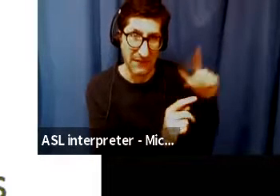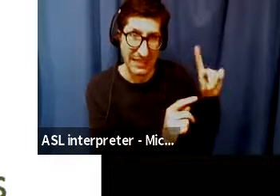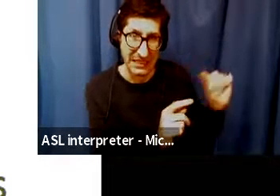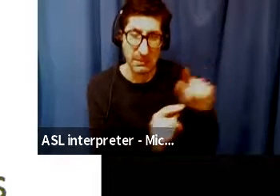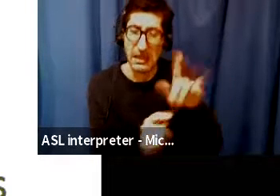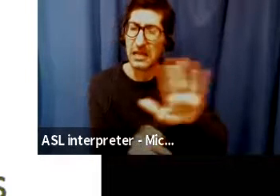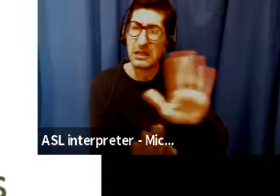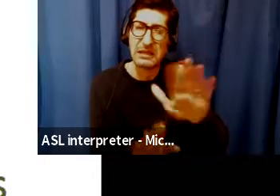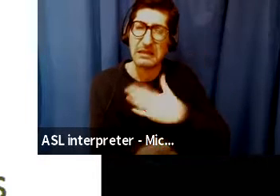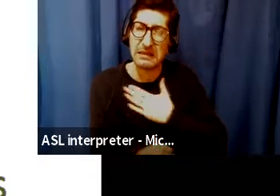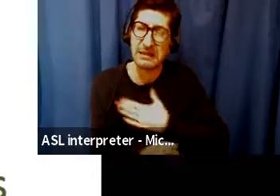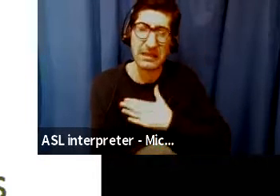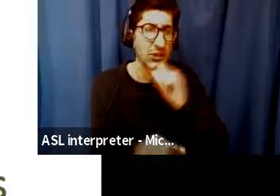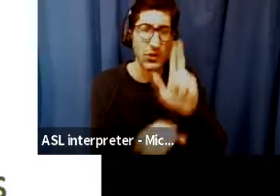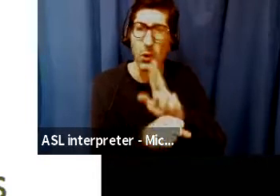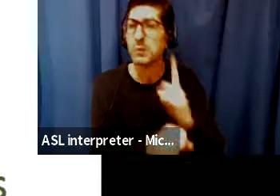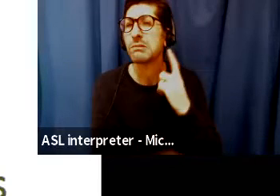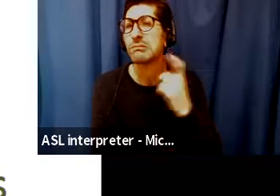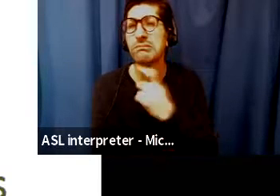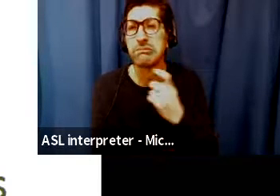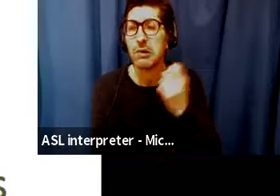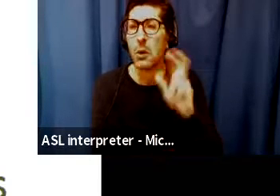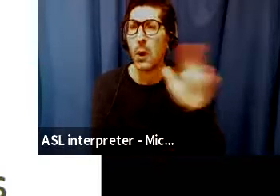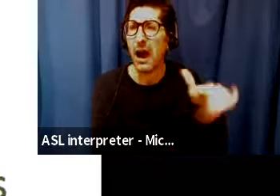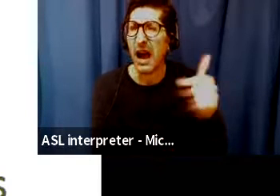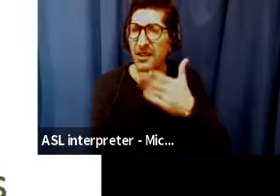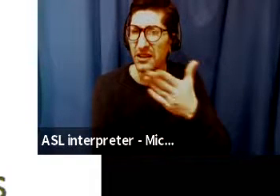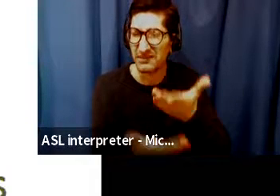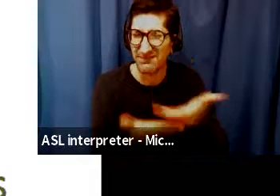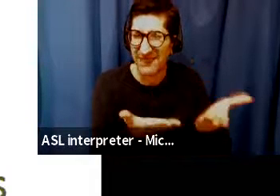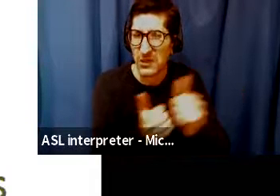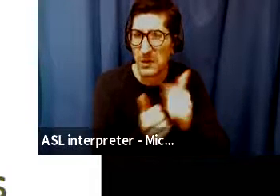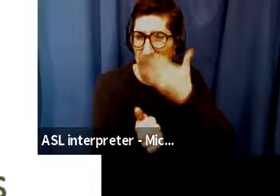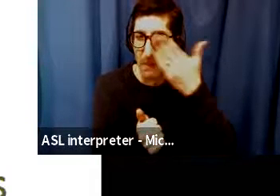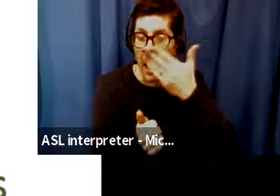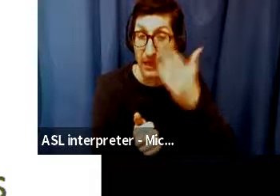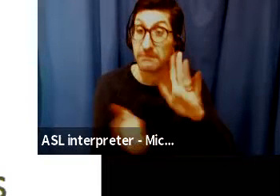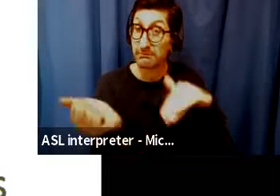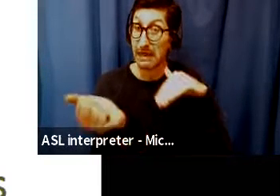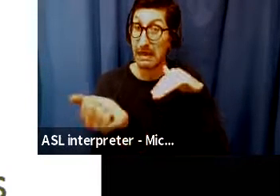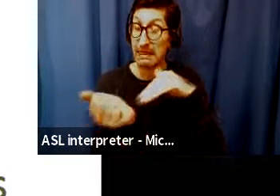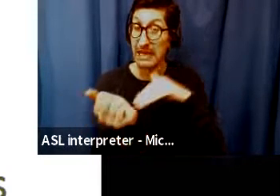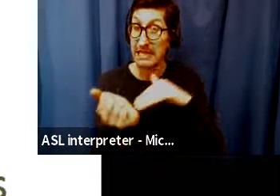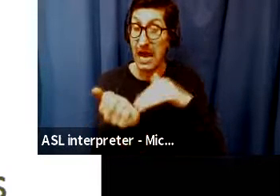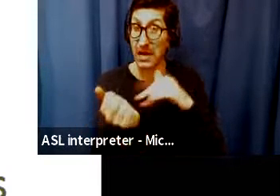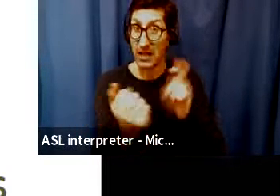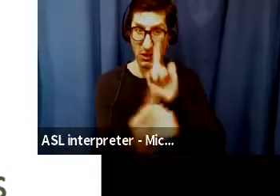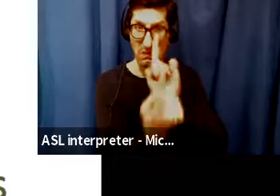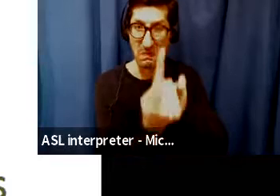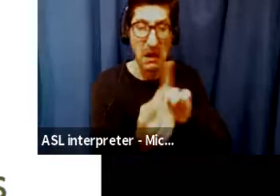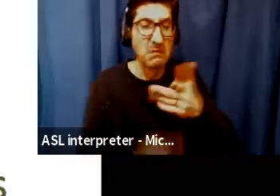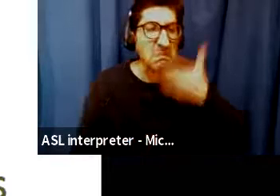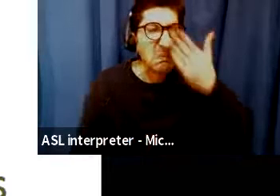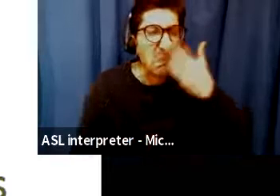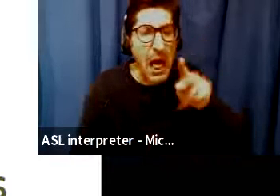please refrain from wearing perfume, cologne, and other scents. They were not required, doctor was not required to stand at the door and sniff people as